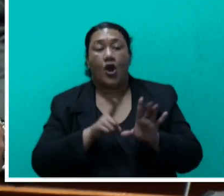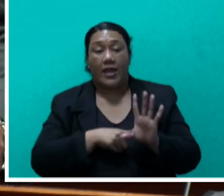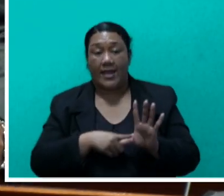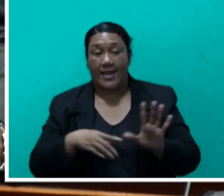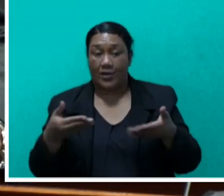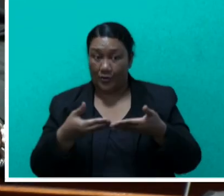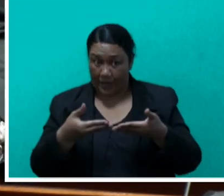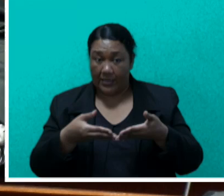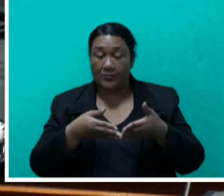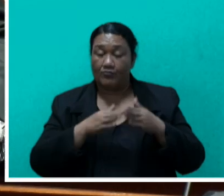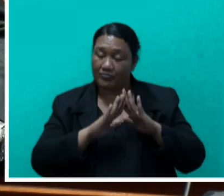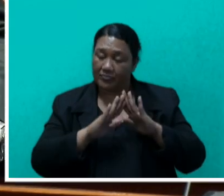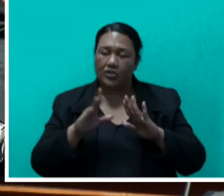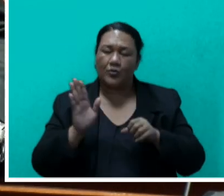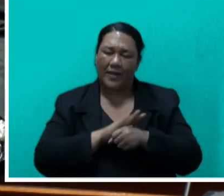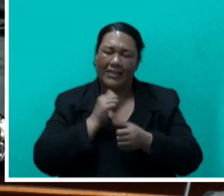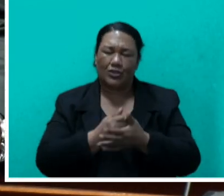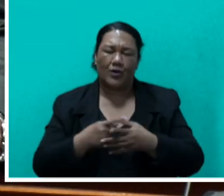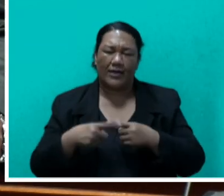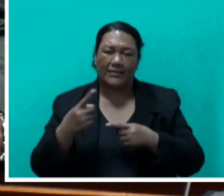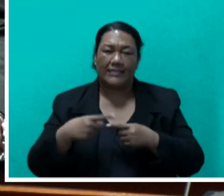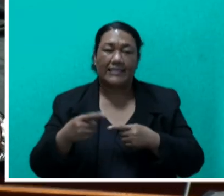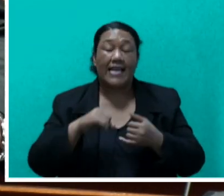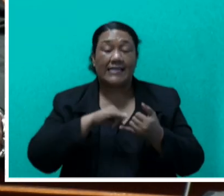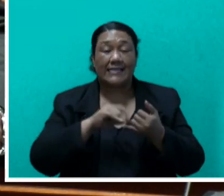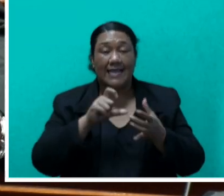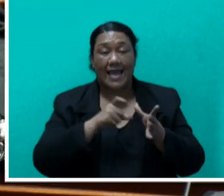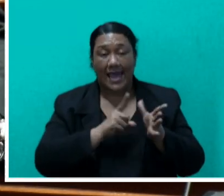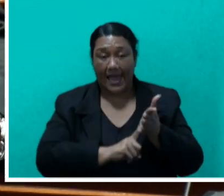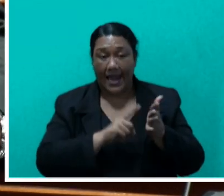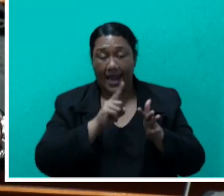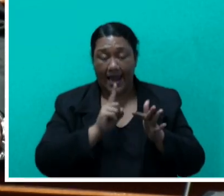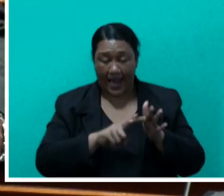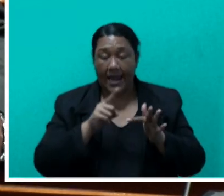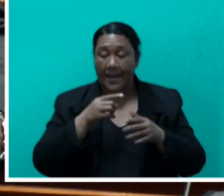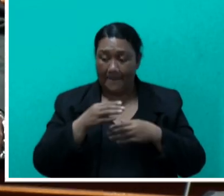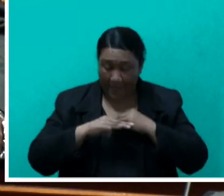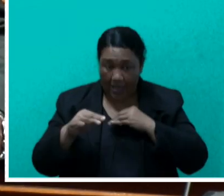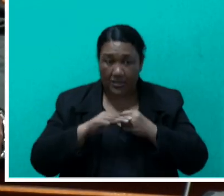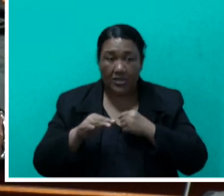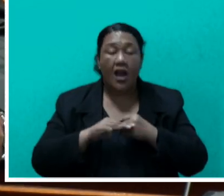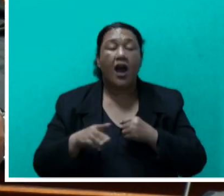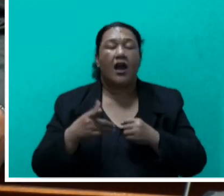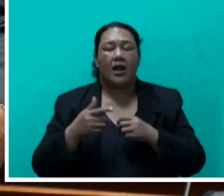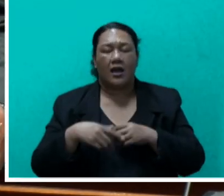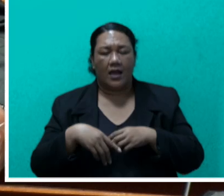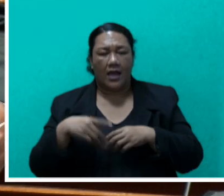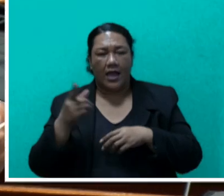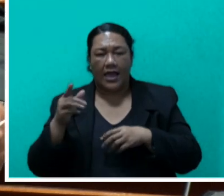ensure sustainability, scalability, and with a future expectation of being self-sufficient and reduce